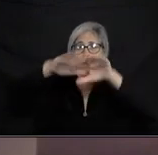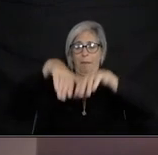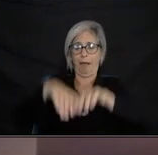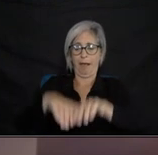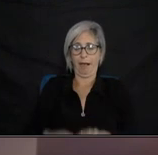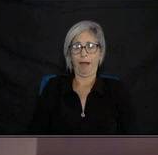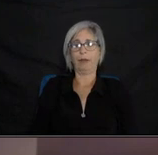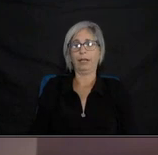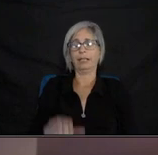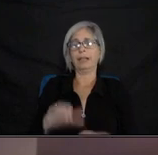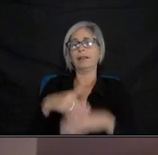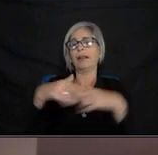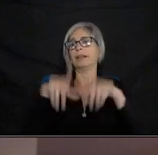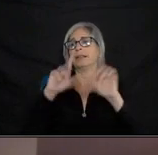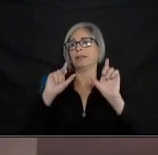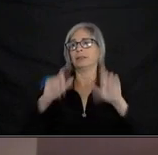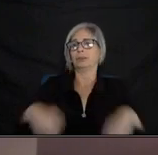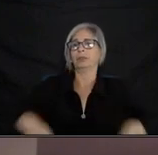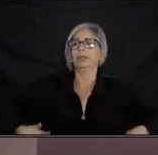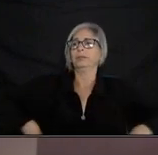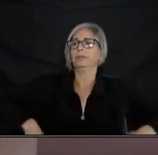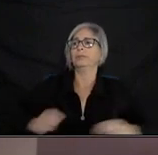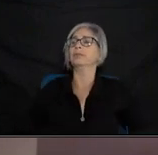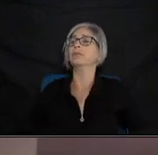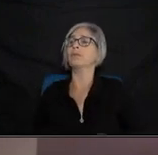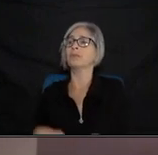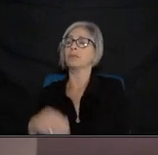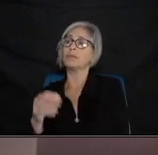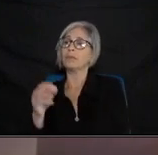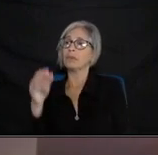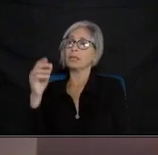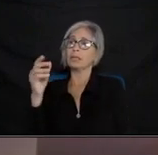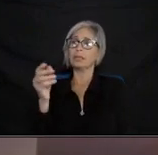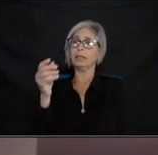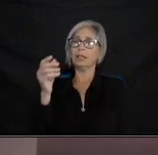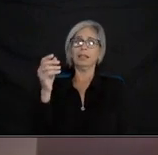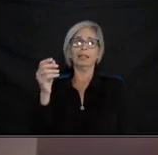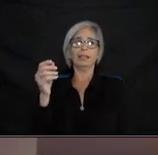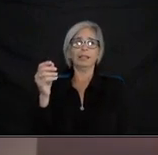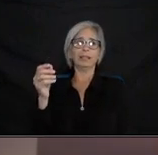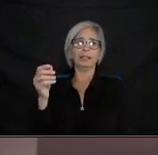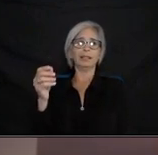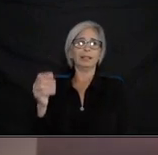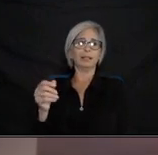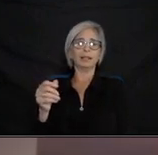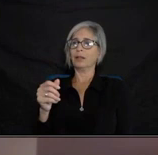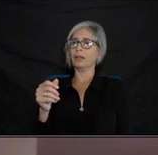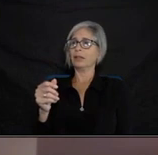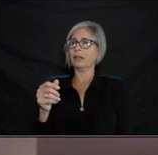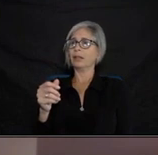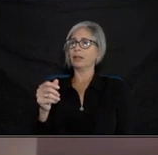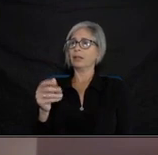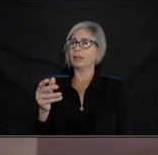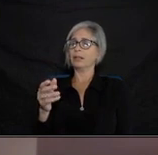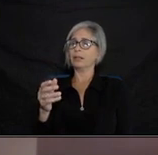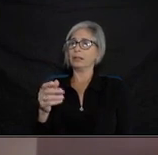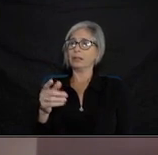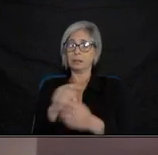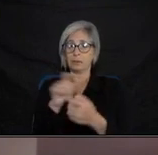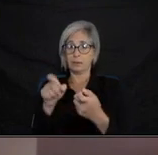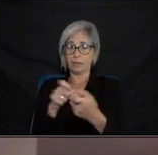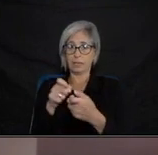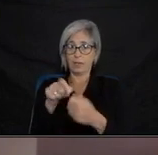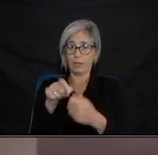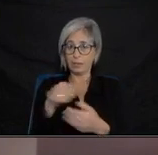Next slide. So we had meetings this week. last Friday specifically, but again